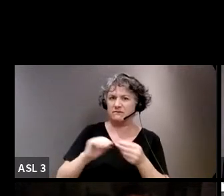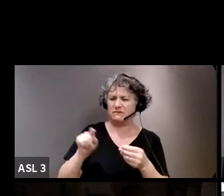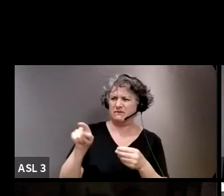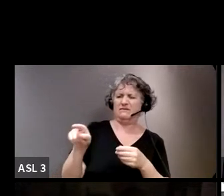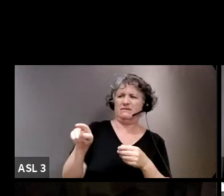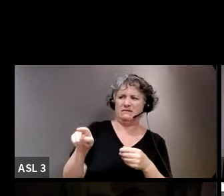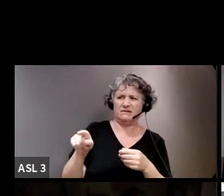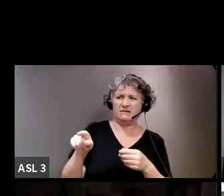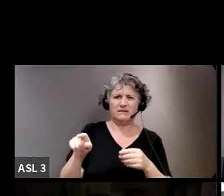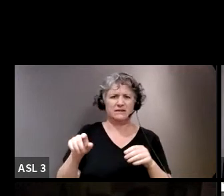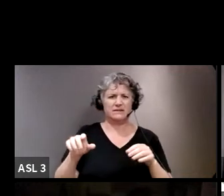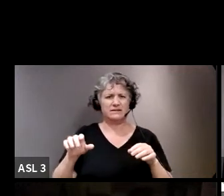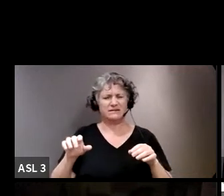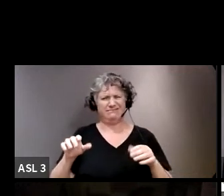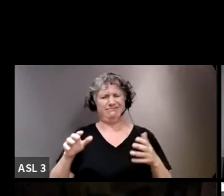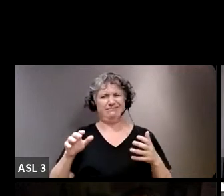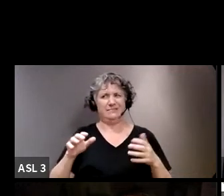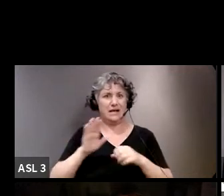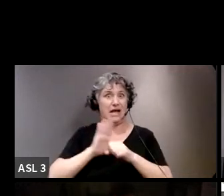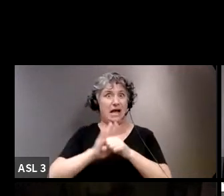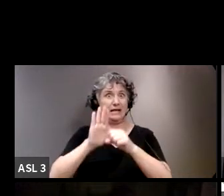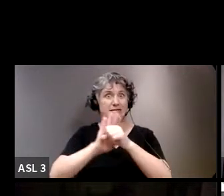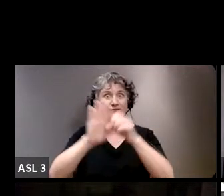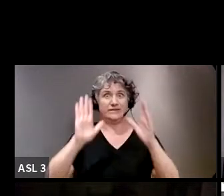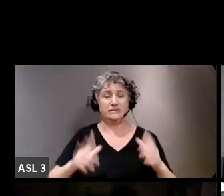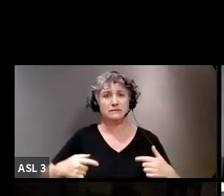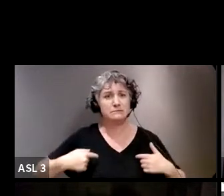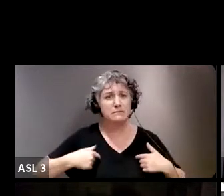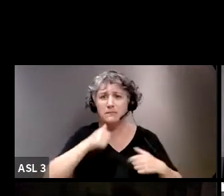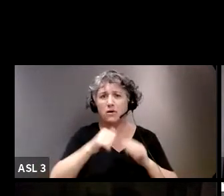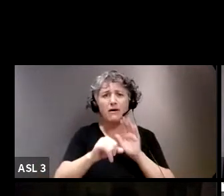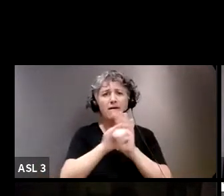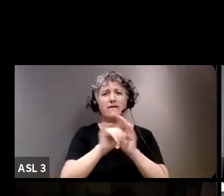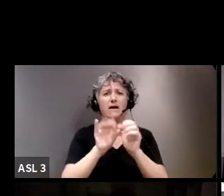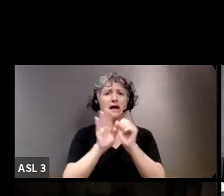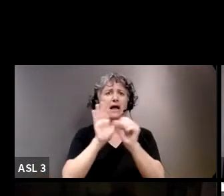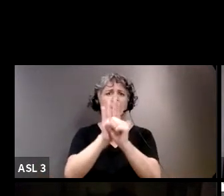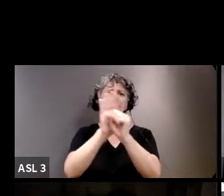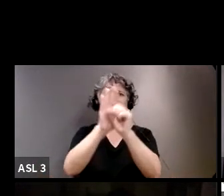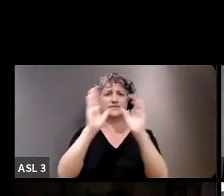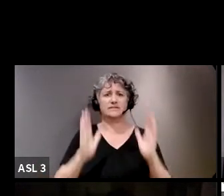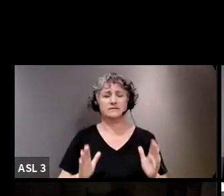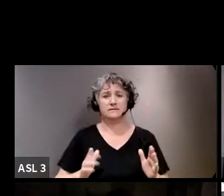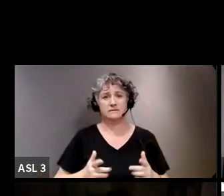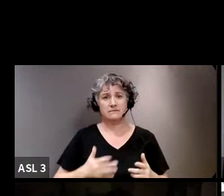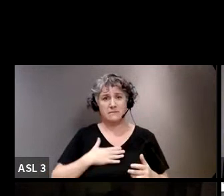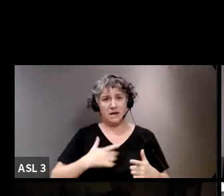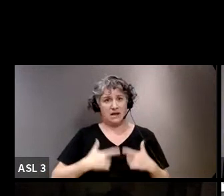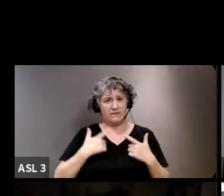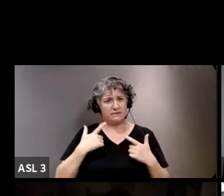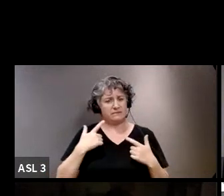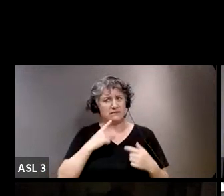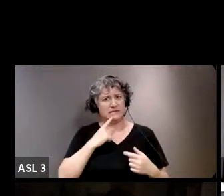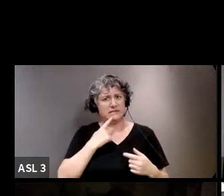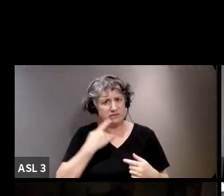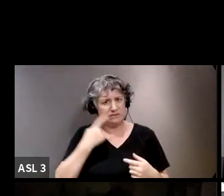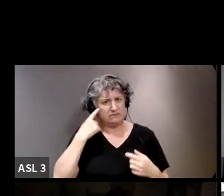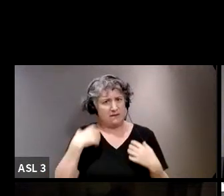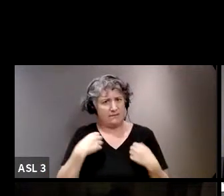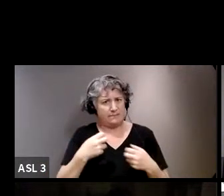of activists i'm not an activist i'm someone who lives with very severe mental health